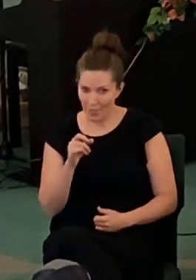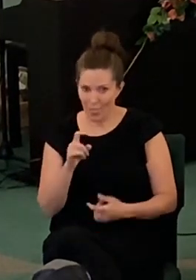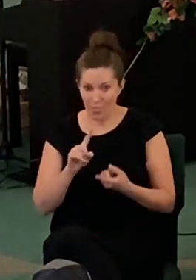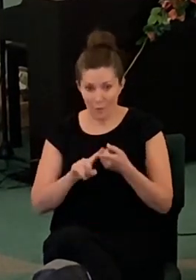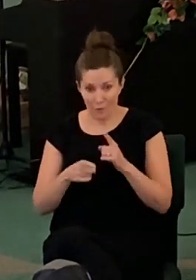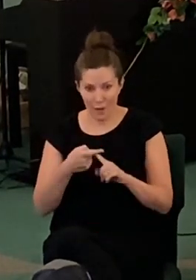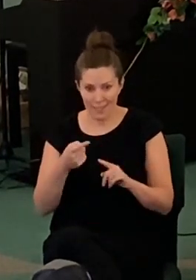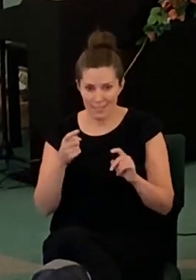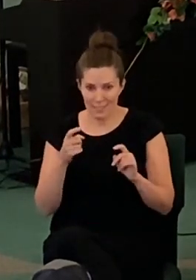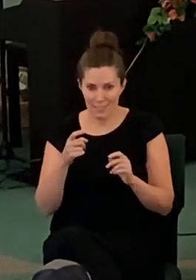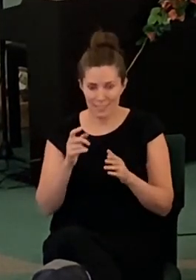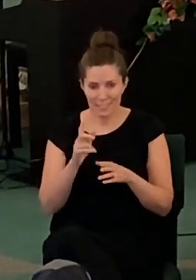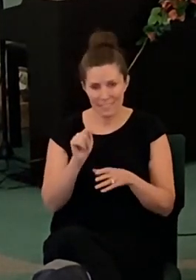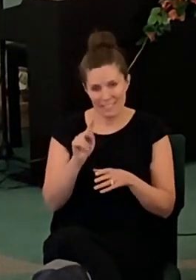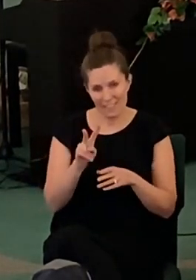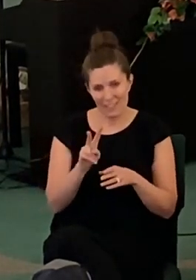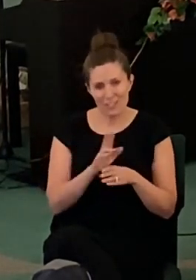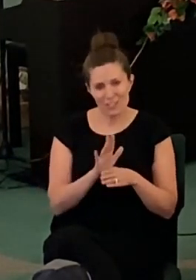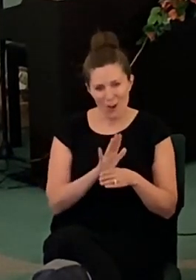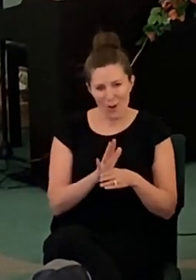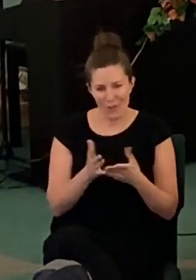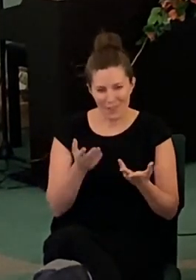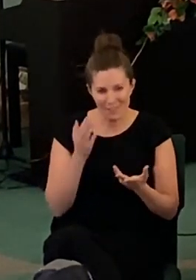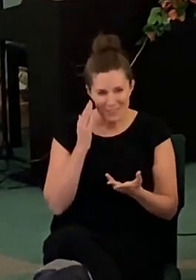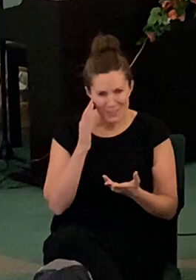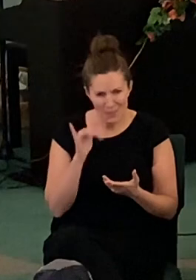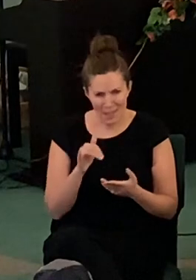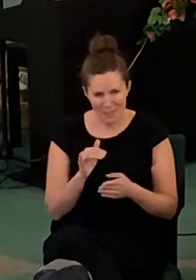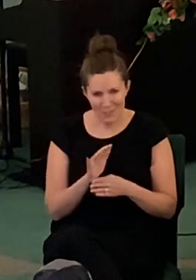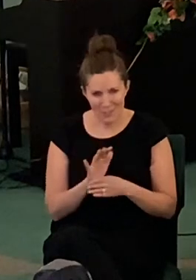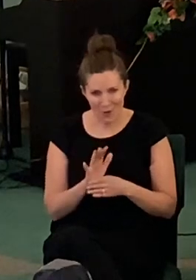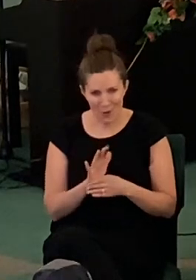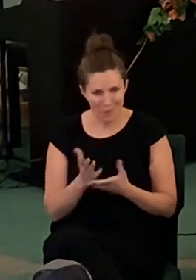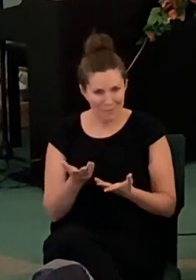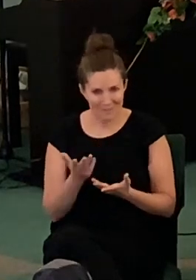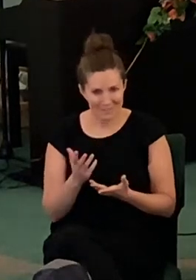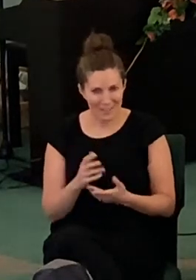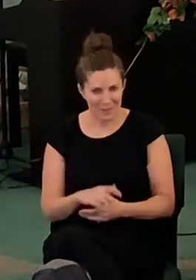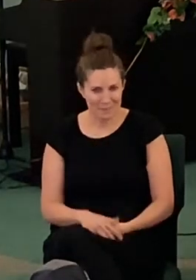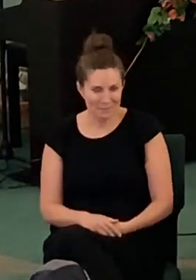start going together and mixing and matching, and it kind of gets a little weird over time.